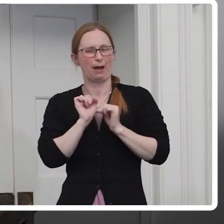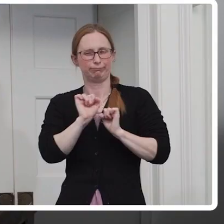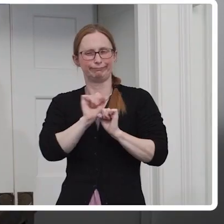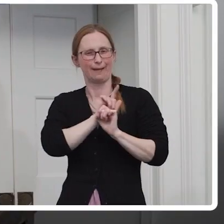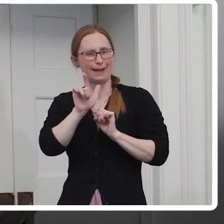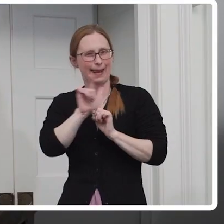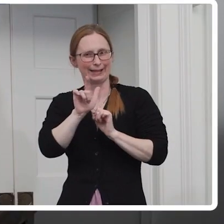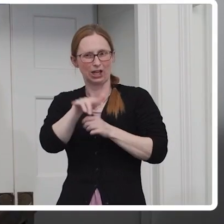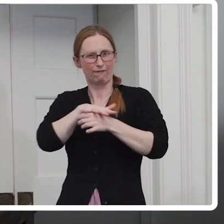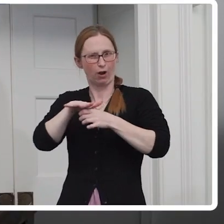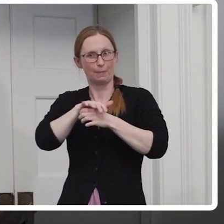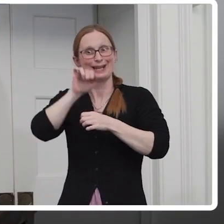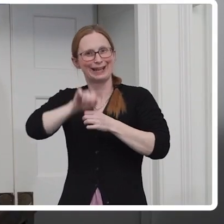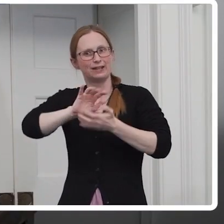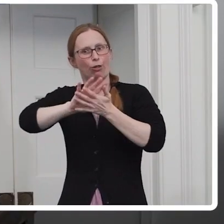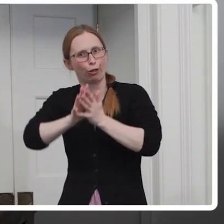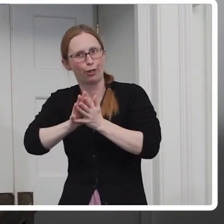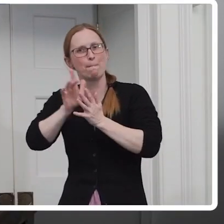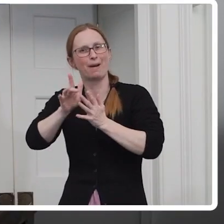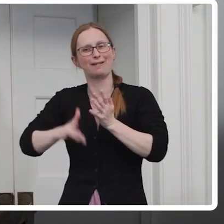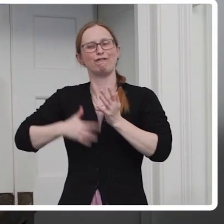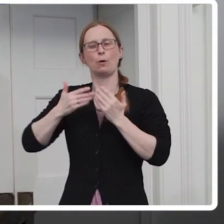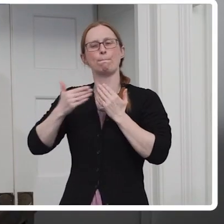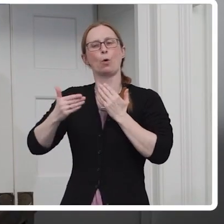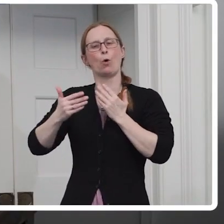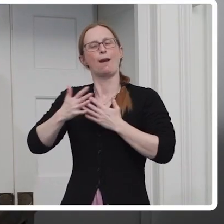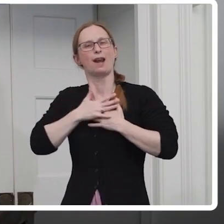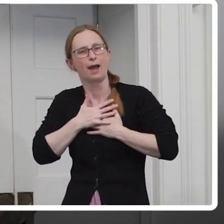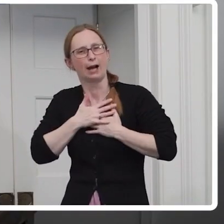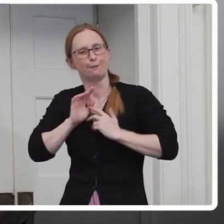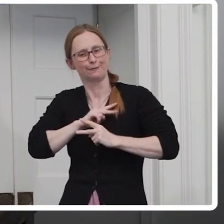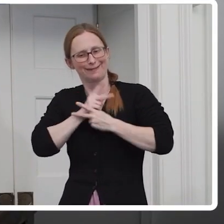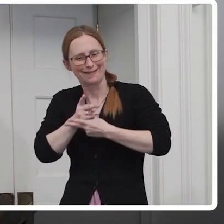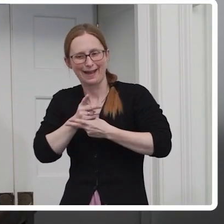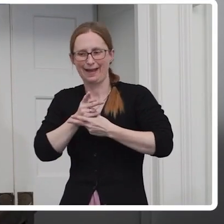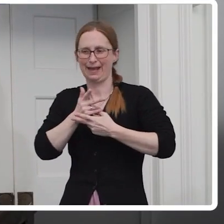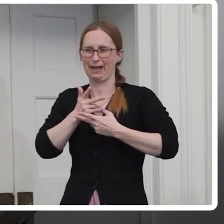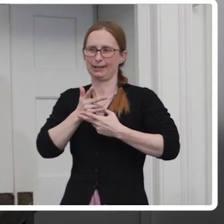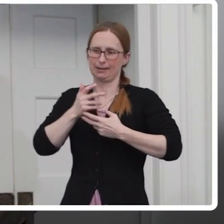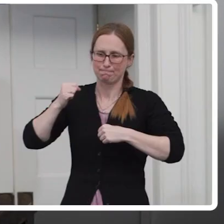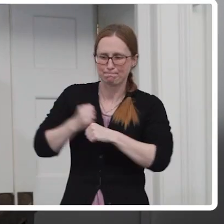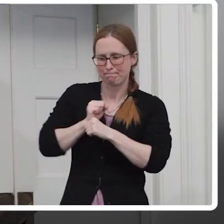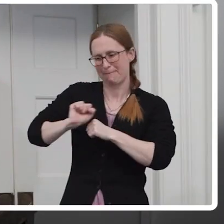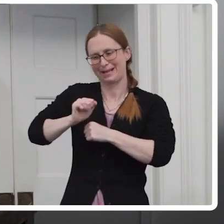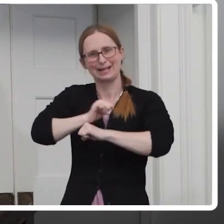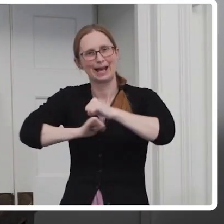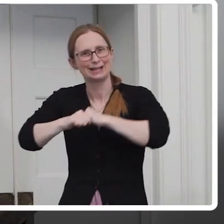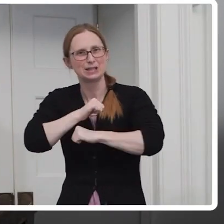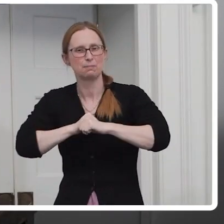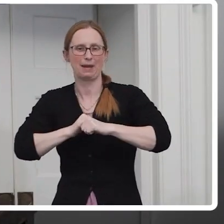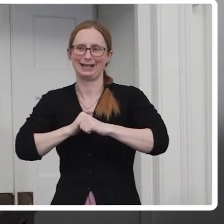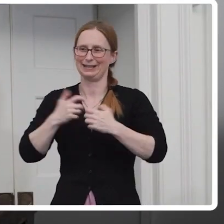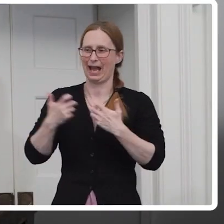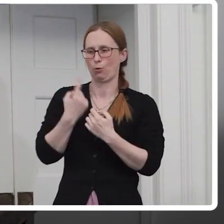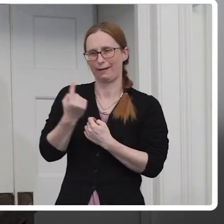about that later environment, even though it was kind of dilapidated, there was a sense of love and care that was, and the kind of making of